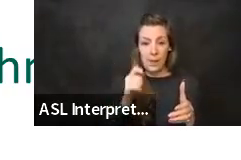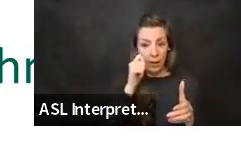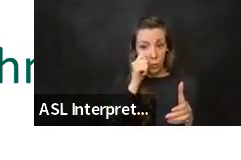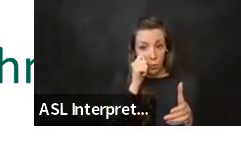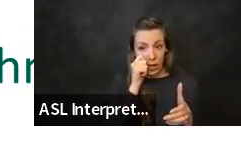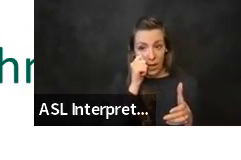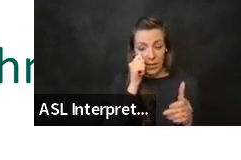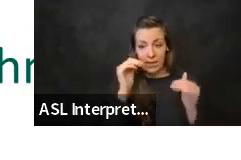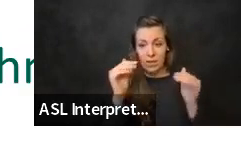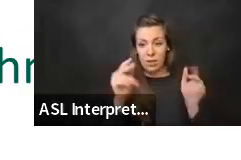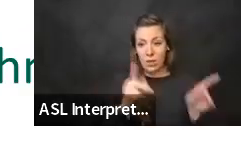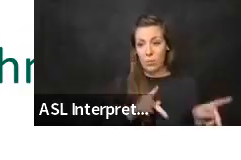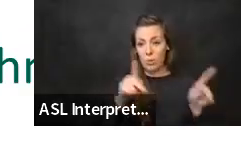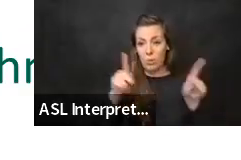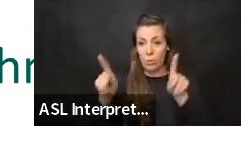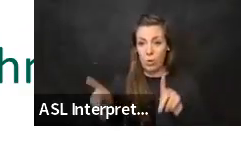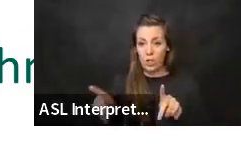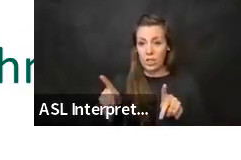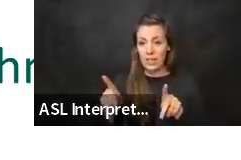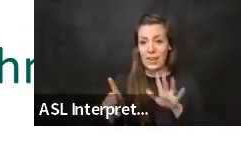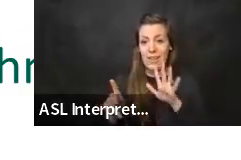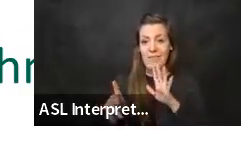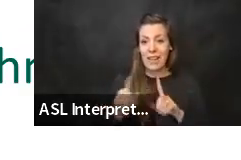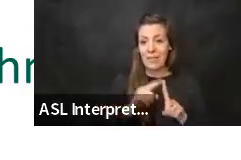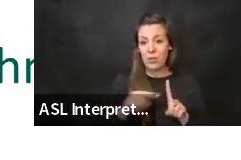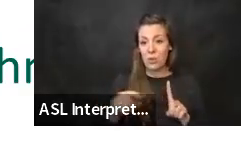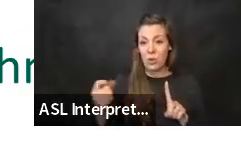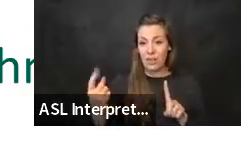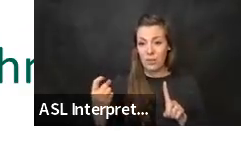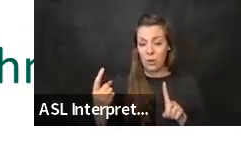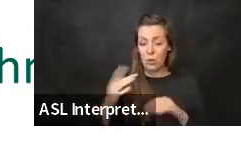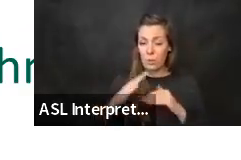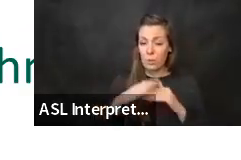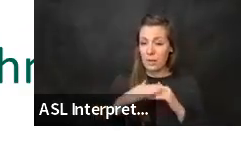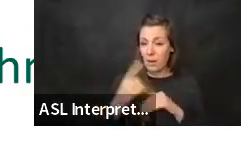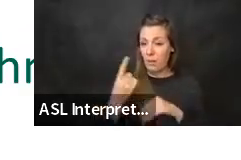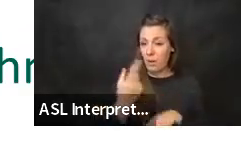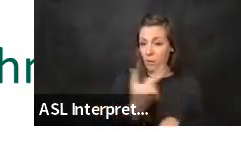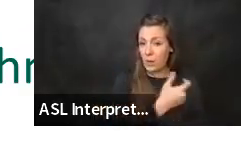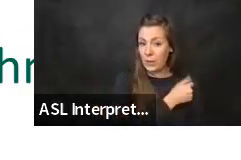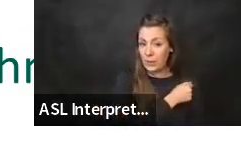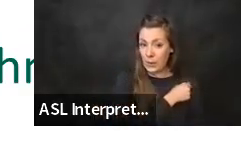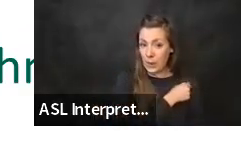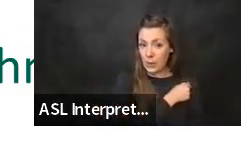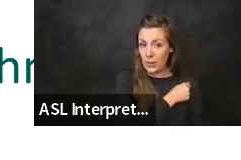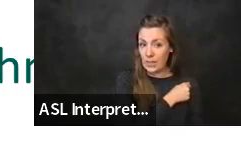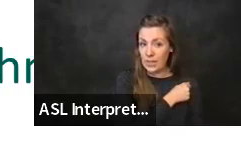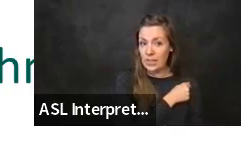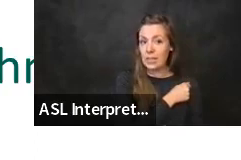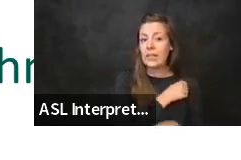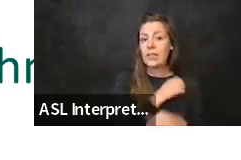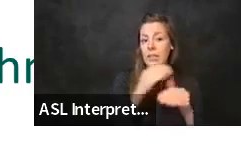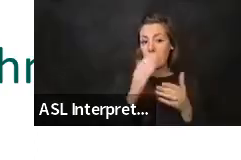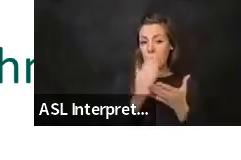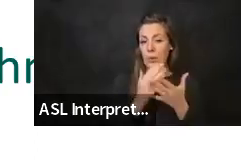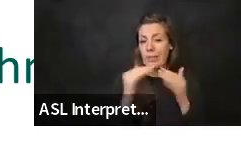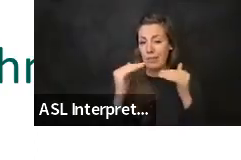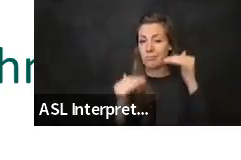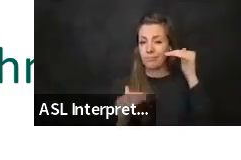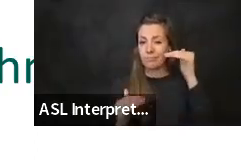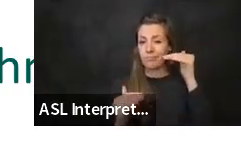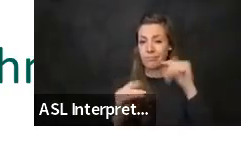ethnicity, the proportion of 5 to 11-year-olds with at least 1 dose, that there is some disparity by